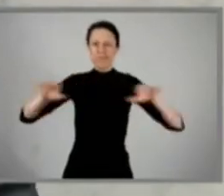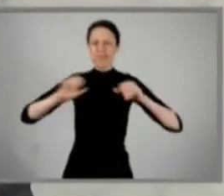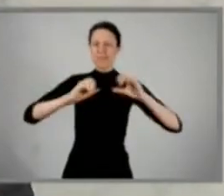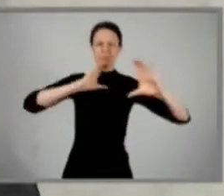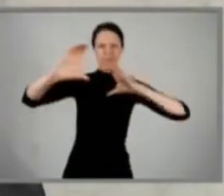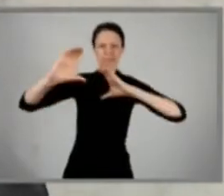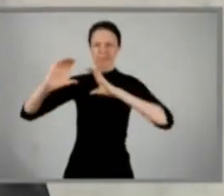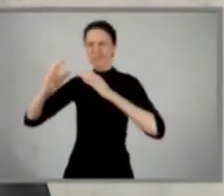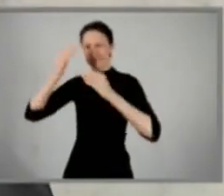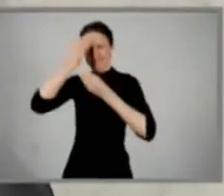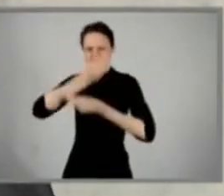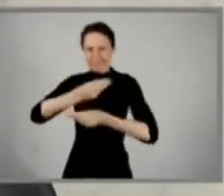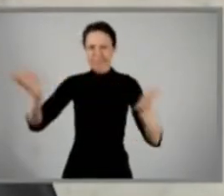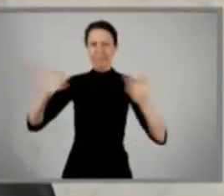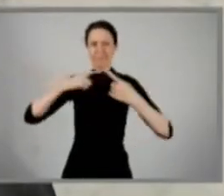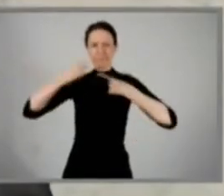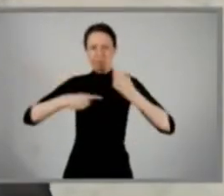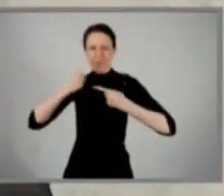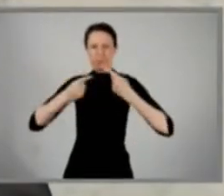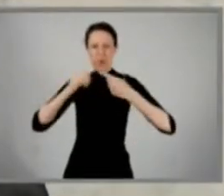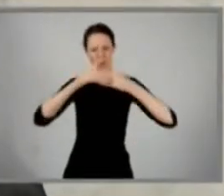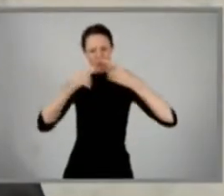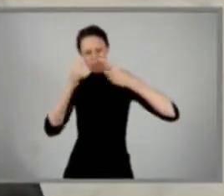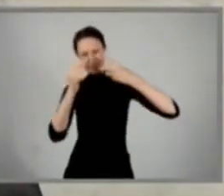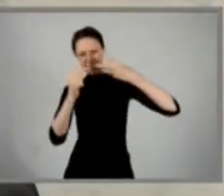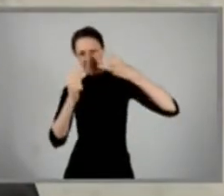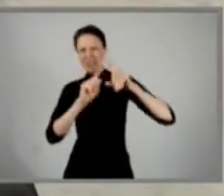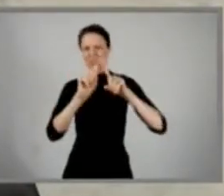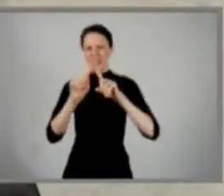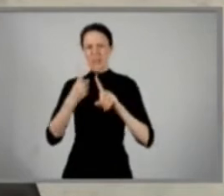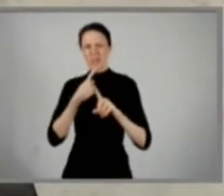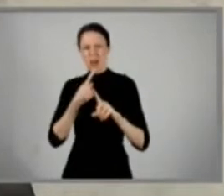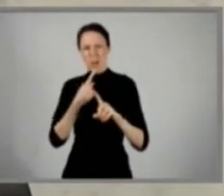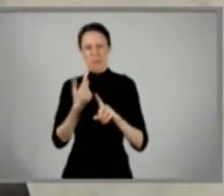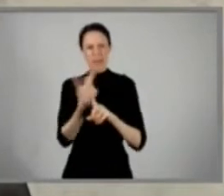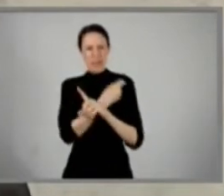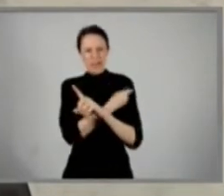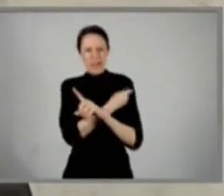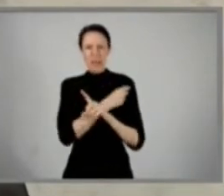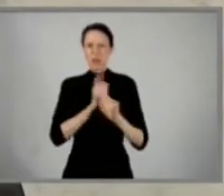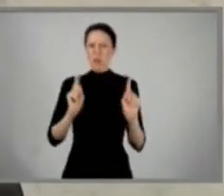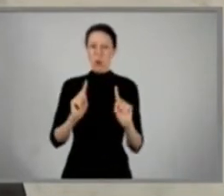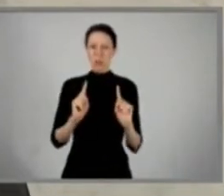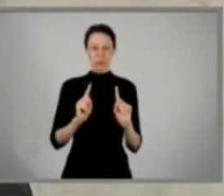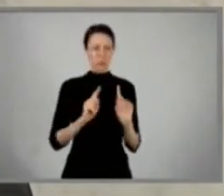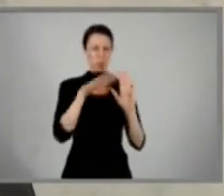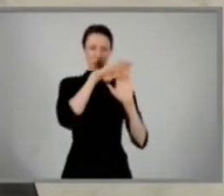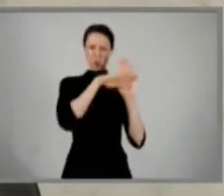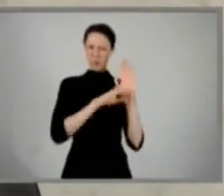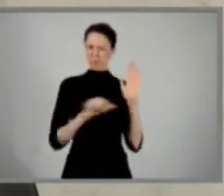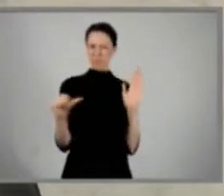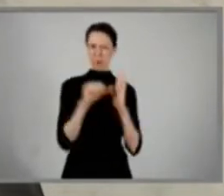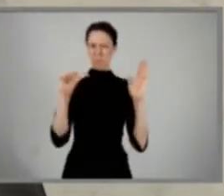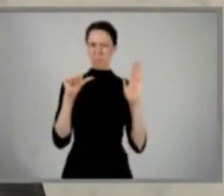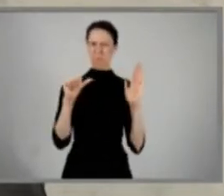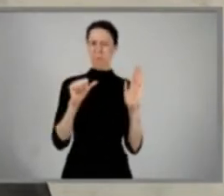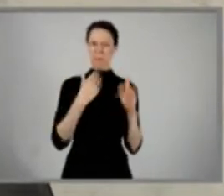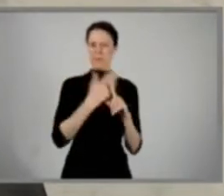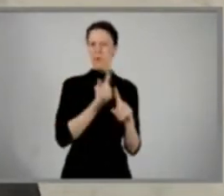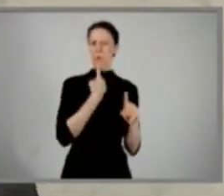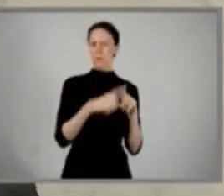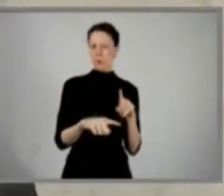their advantages and so forth. As the PM said, absolutely, there are no shortcuts to this. It's going fast, that's true, but all